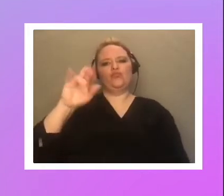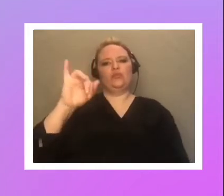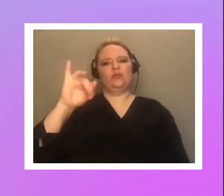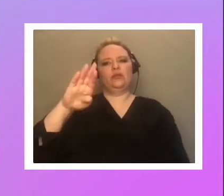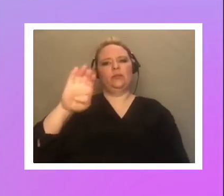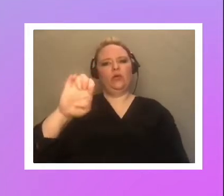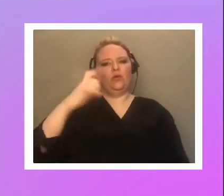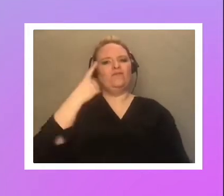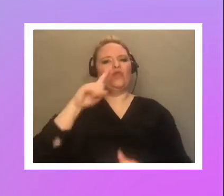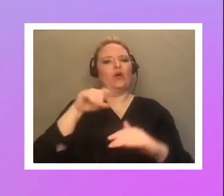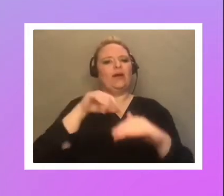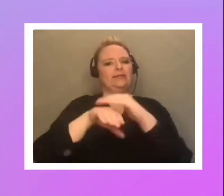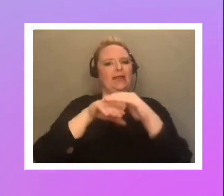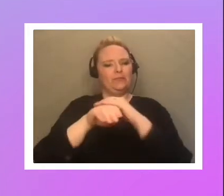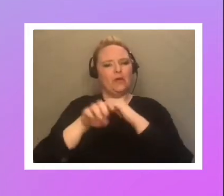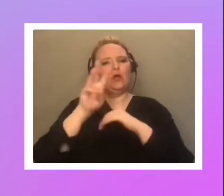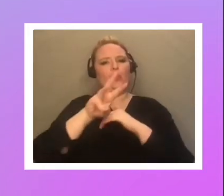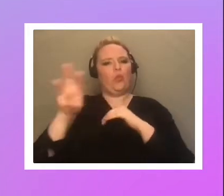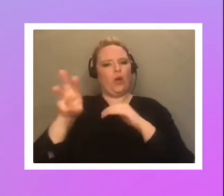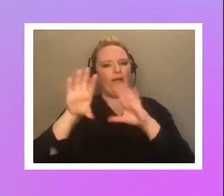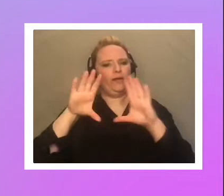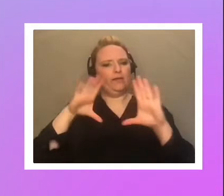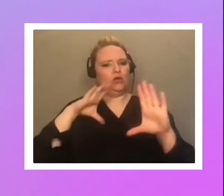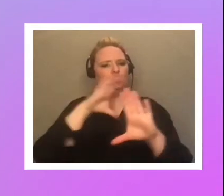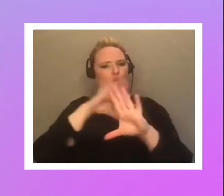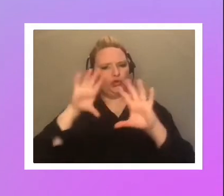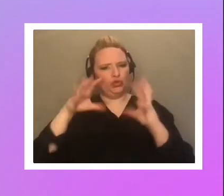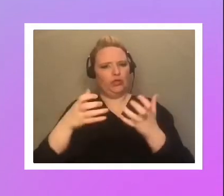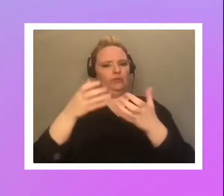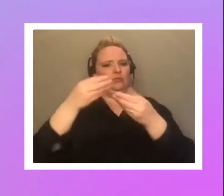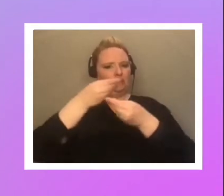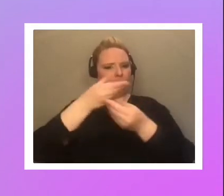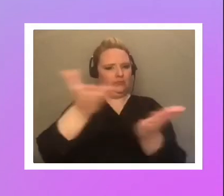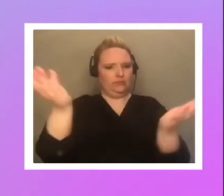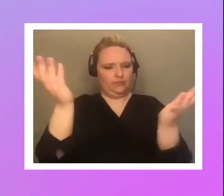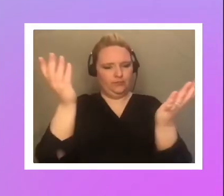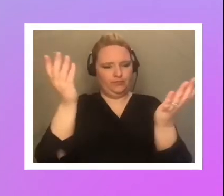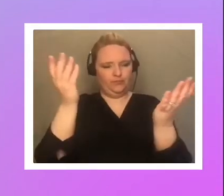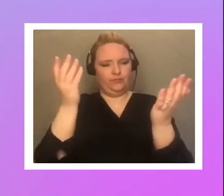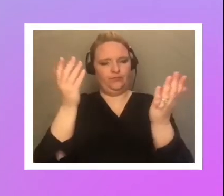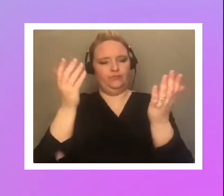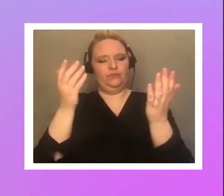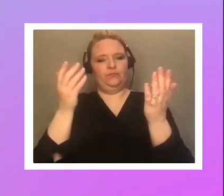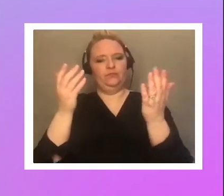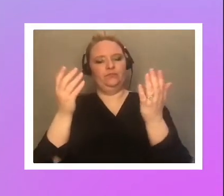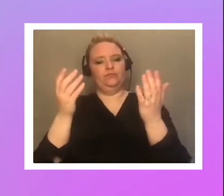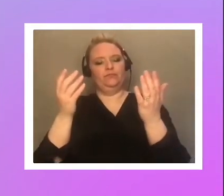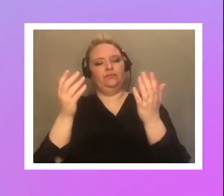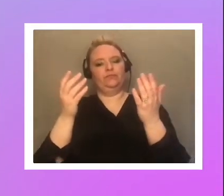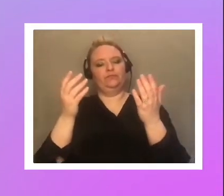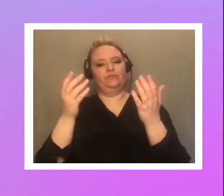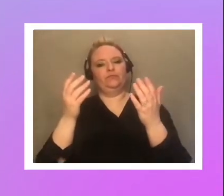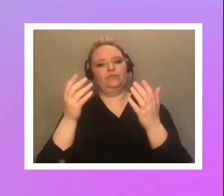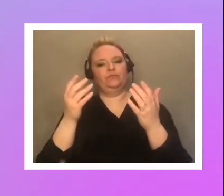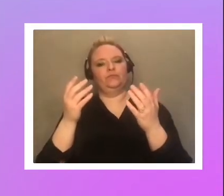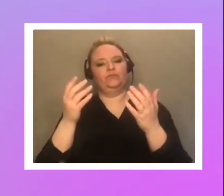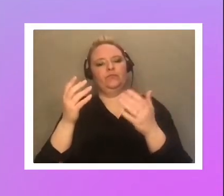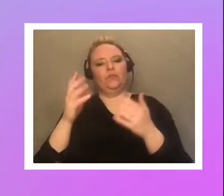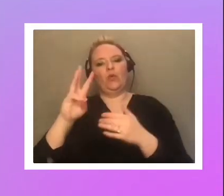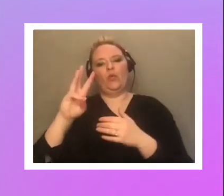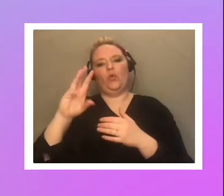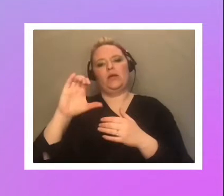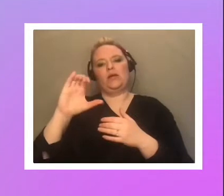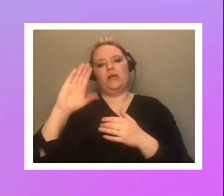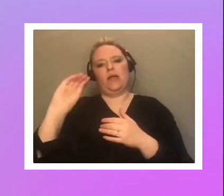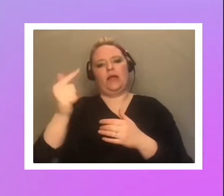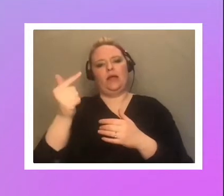the World Wide Web Consortium put out in when they put WCAG